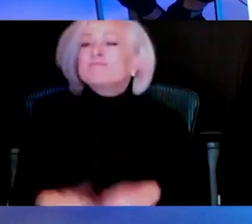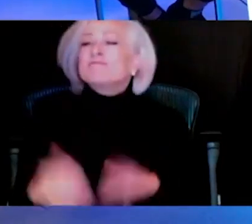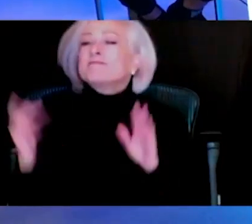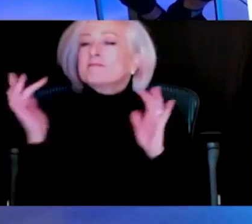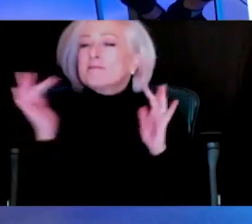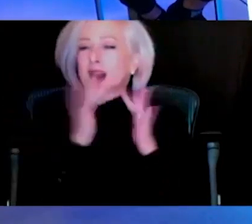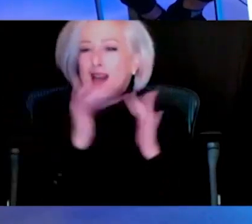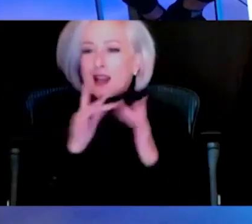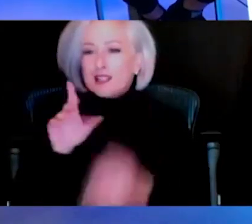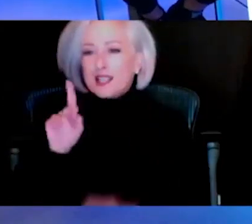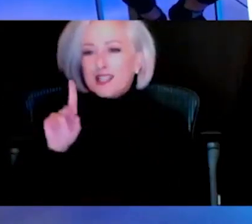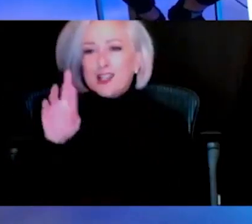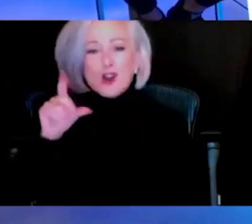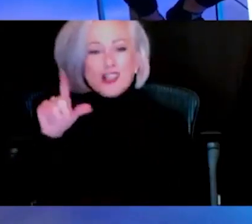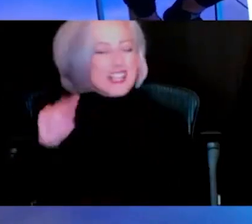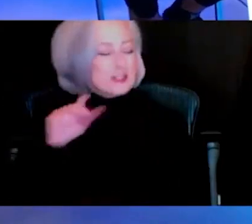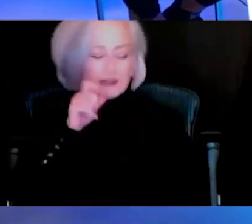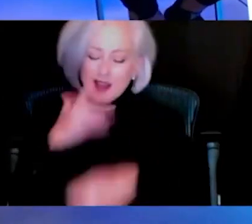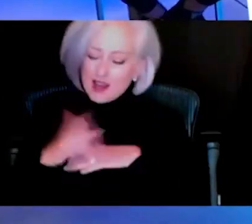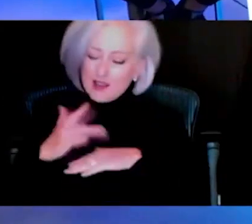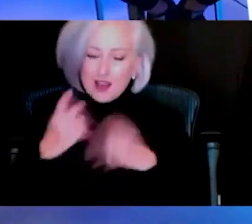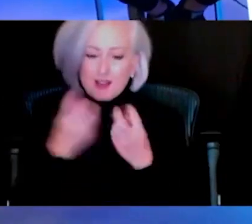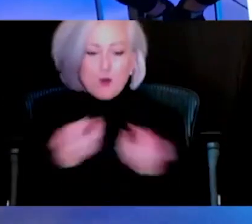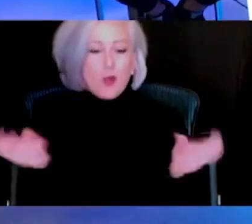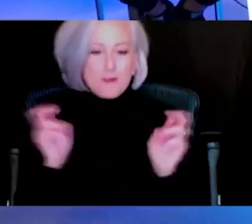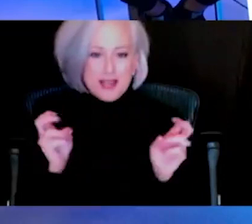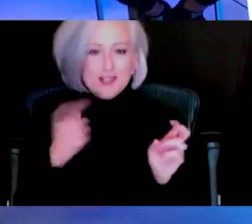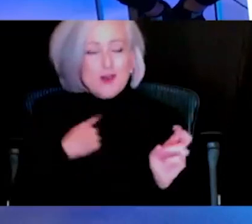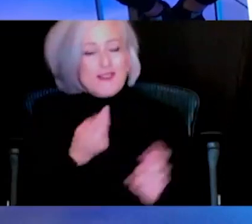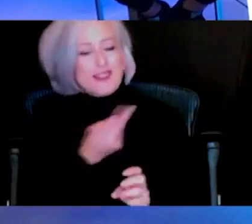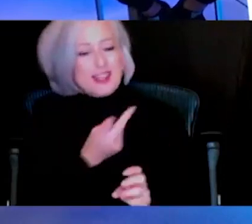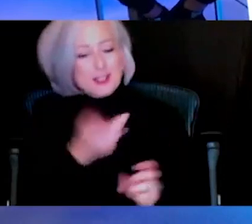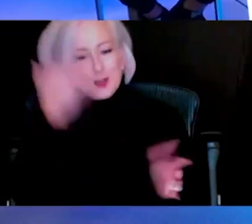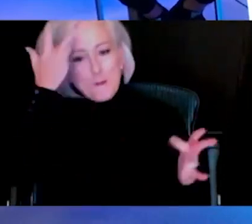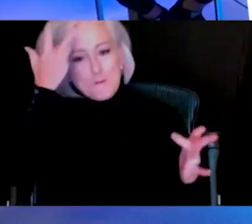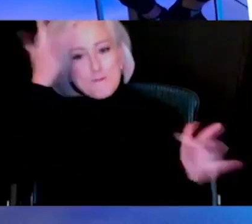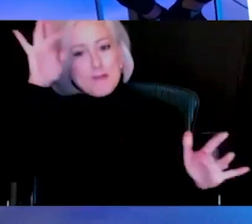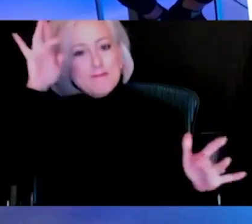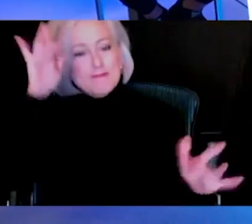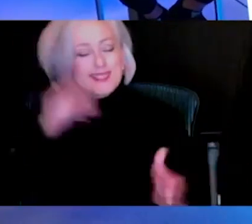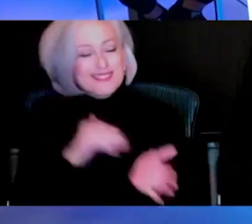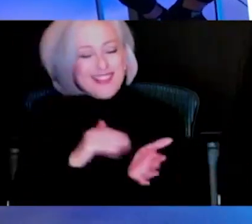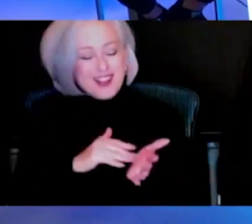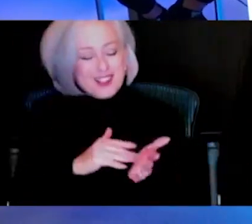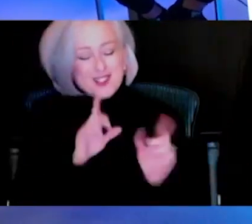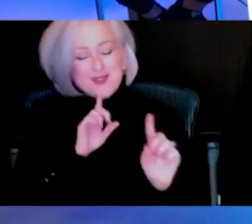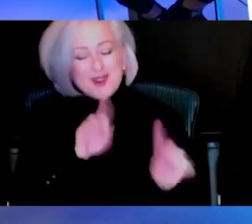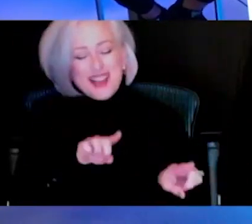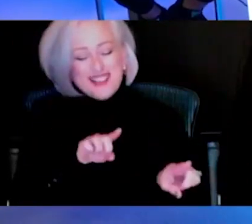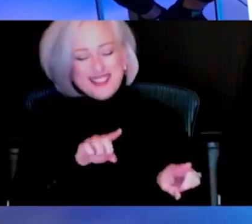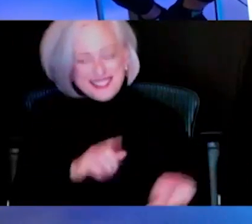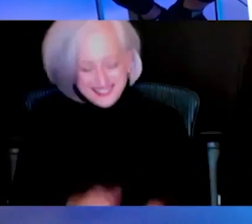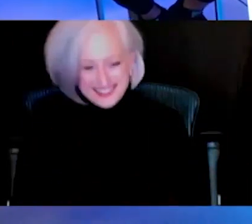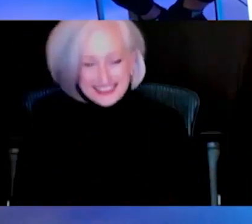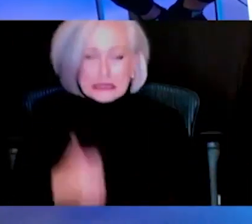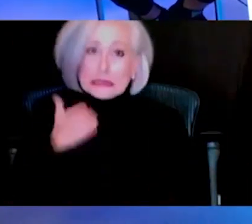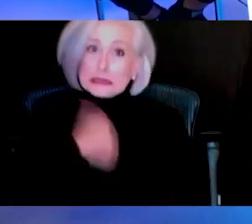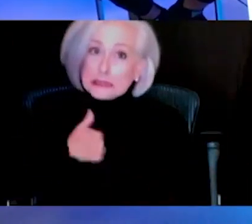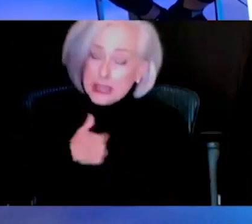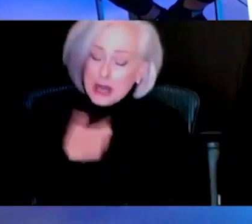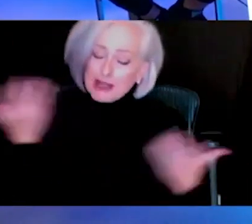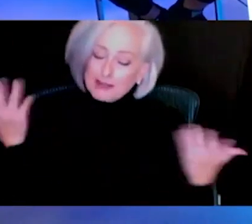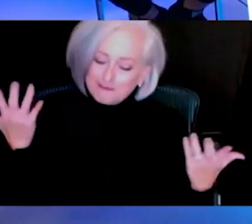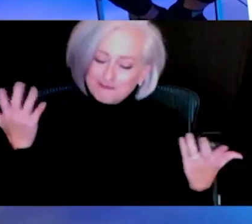not available for the panel, so I could only come up with these two brilliant doctors to give us our answers. And so, sorry, that's just the way it's going to